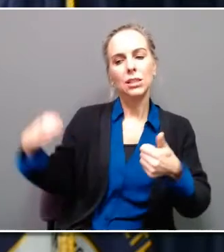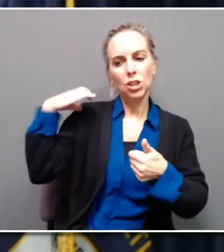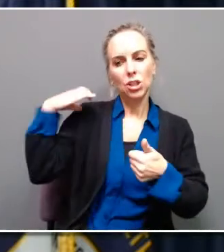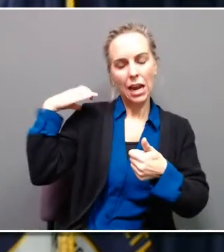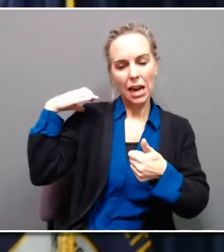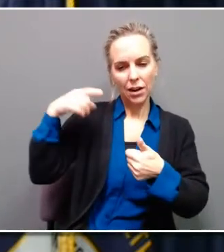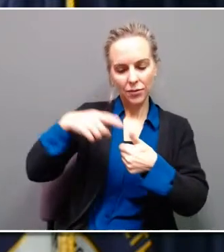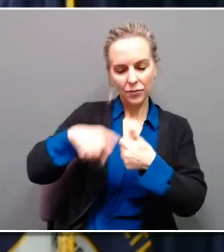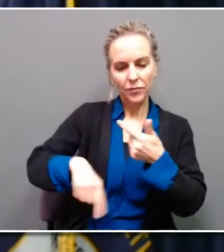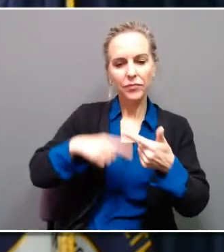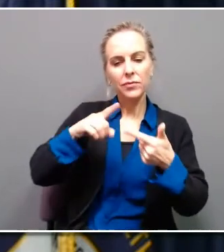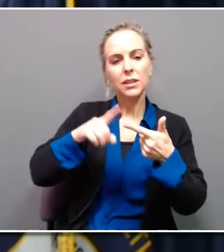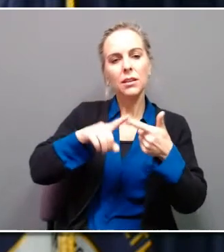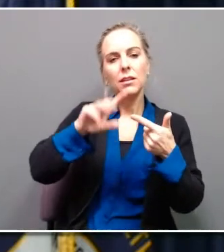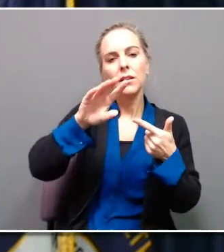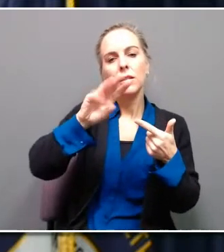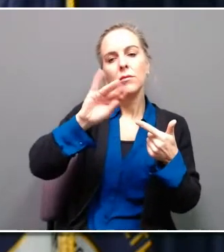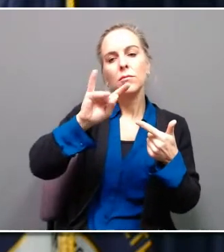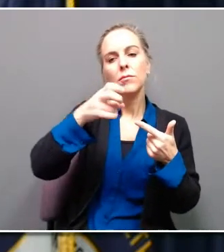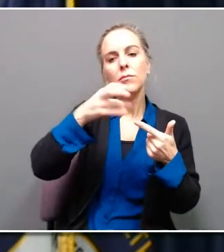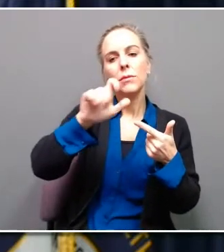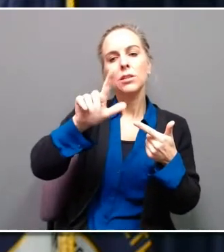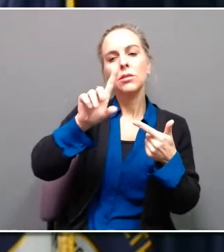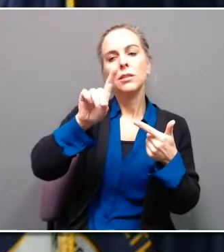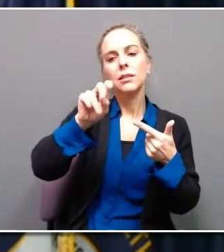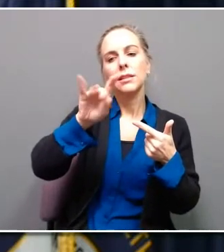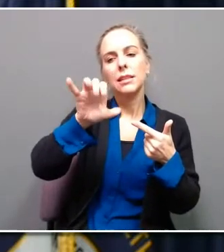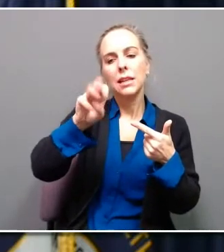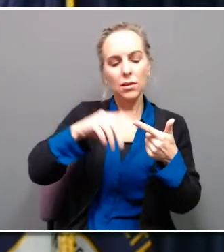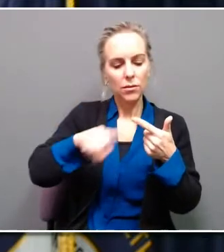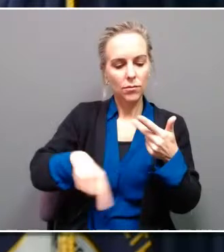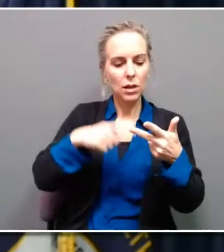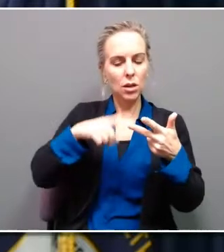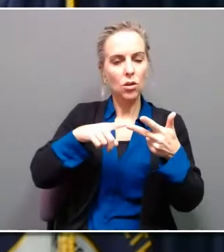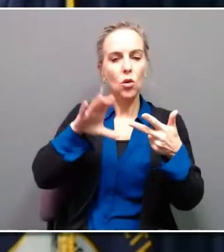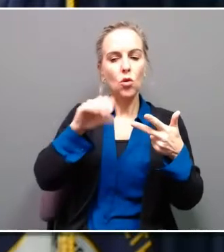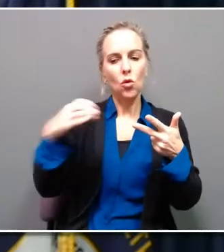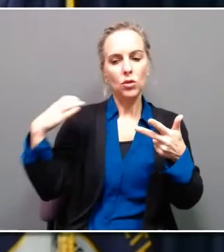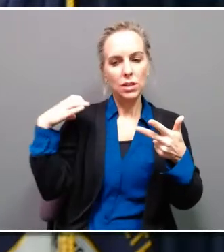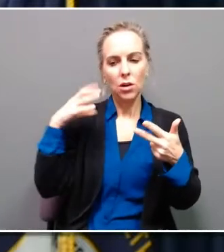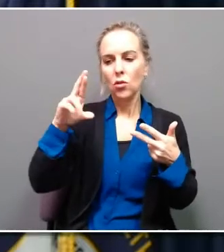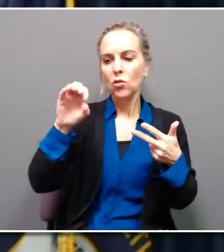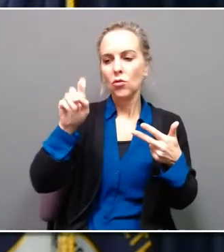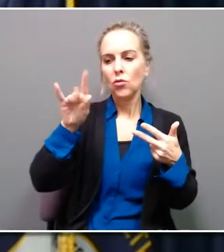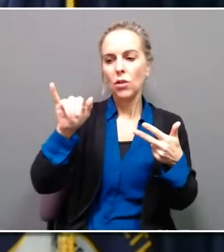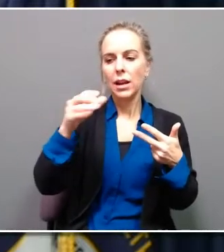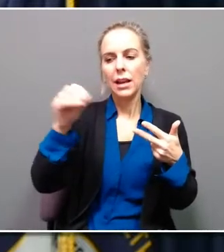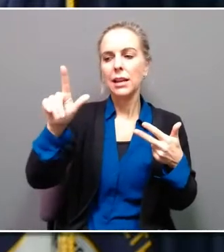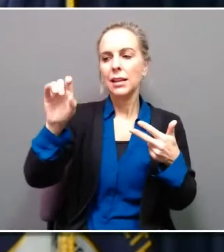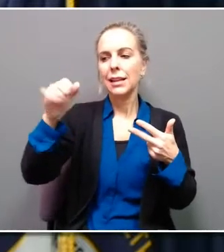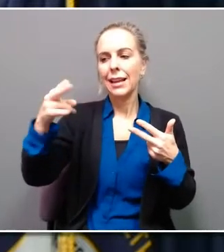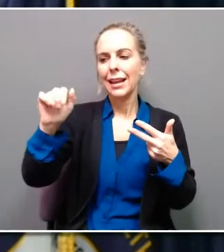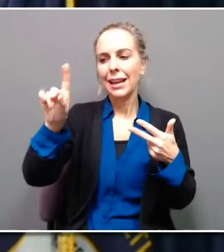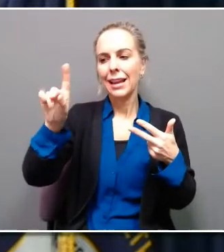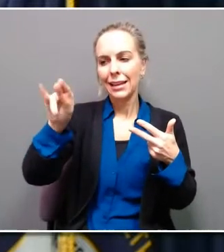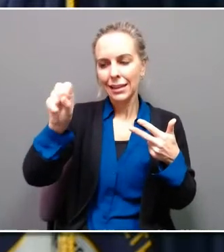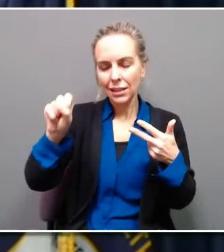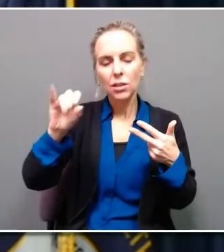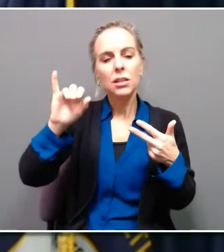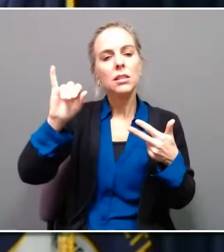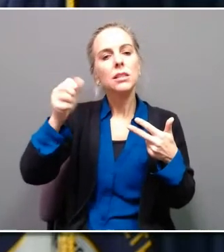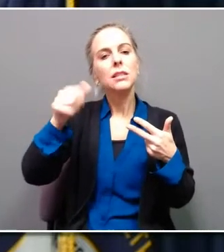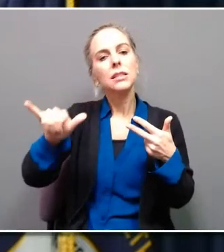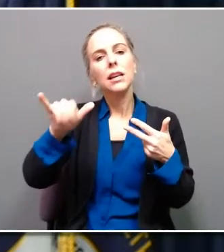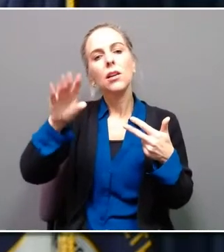Yates are co-chairs. Our honorary co-chairs are Rodkey and Leah Atkins, J. Michael and Joan Brown, the